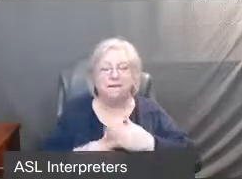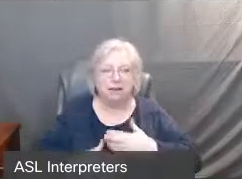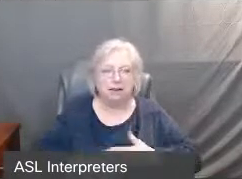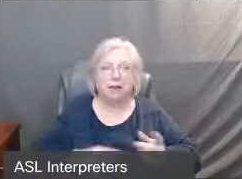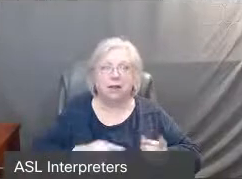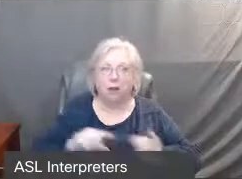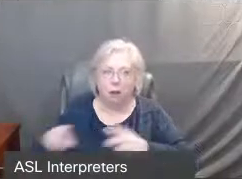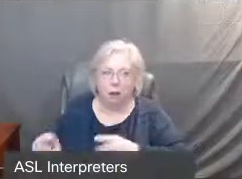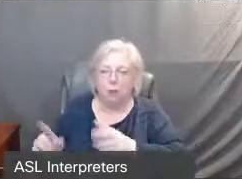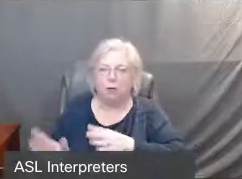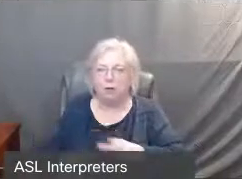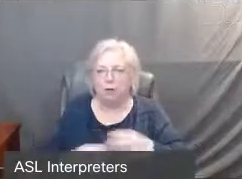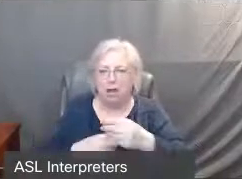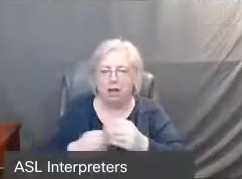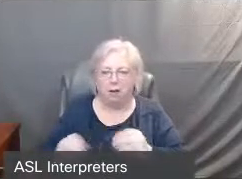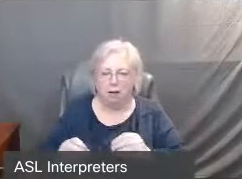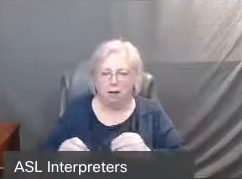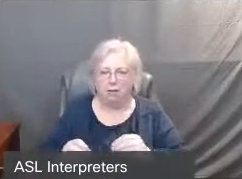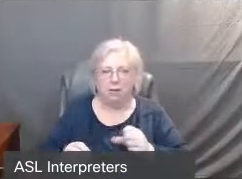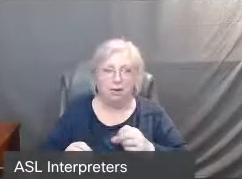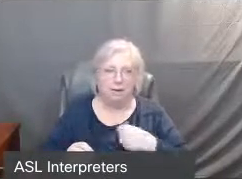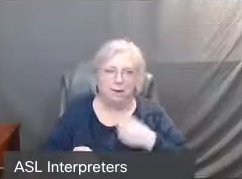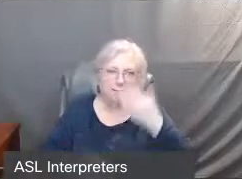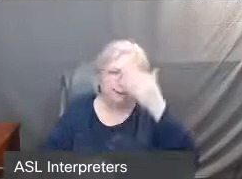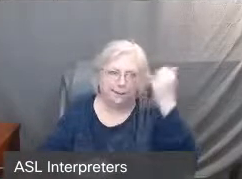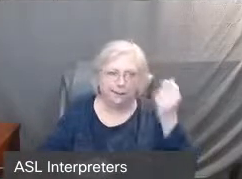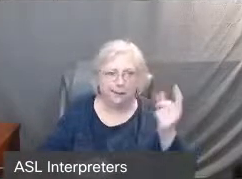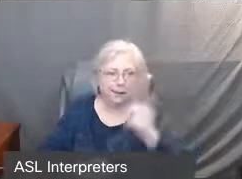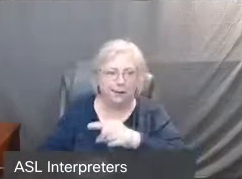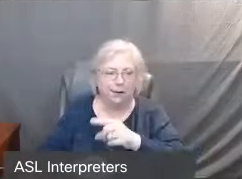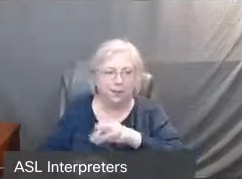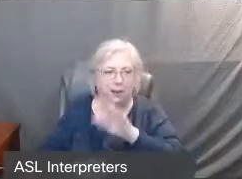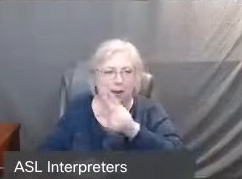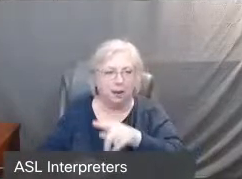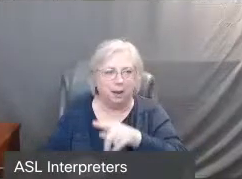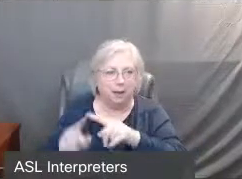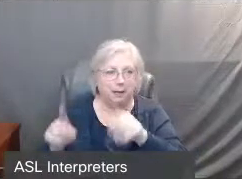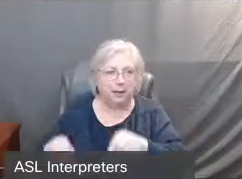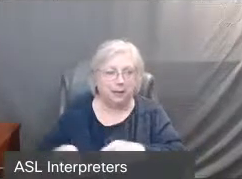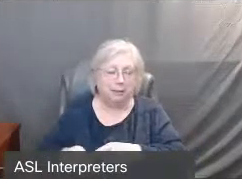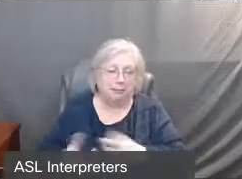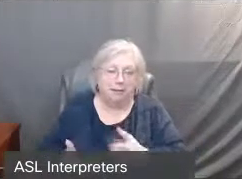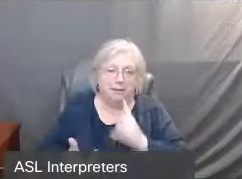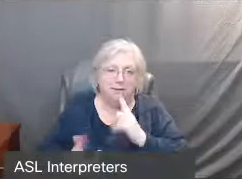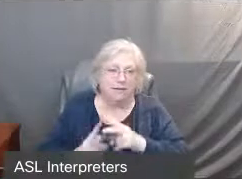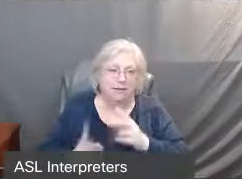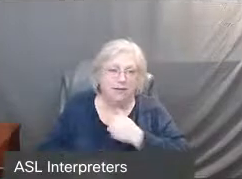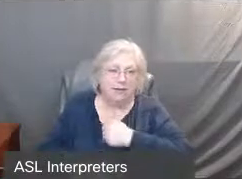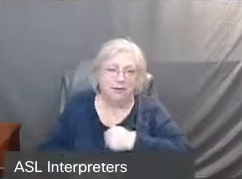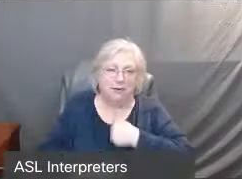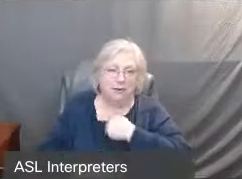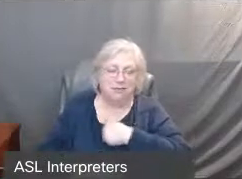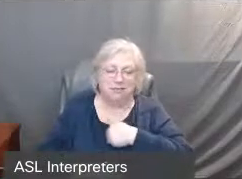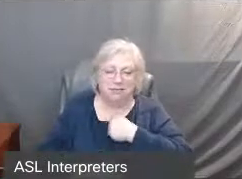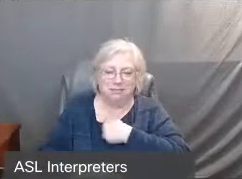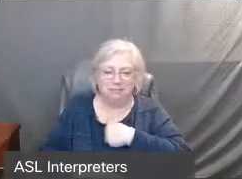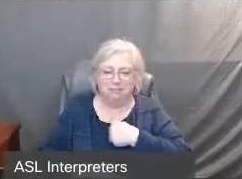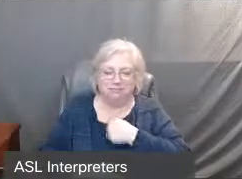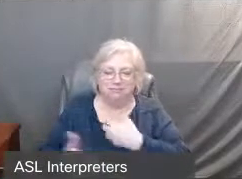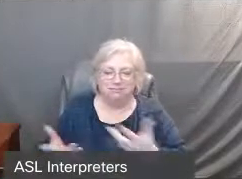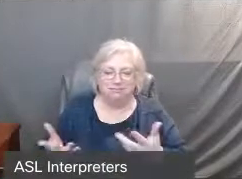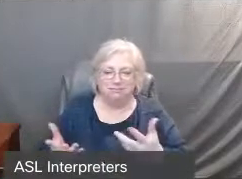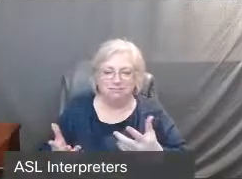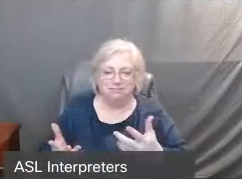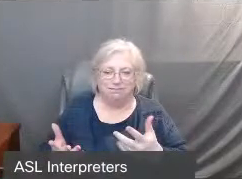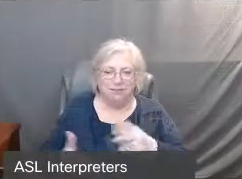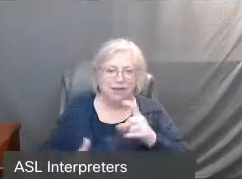the planning office. We just forgot to go pick up the sign. So very sorry about that. If it